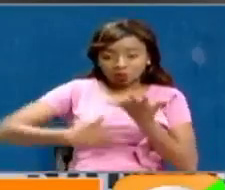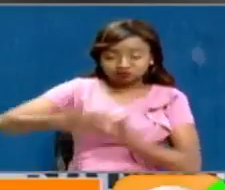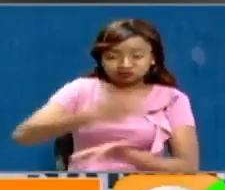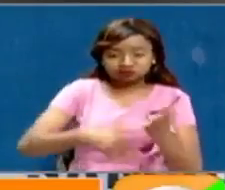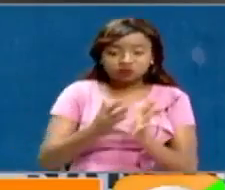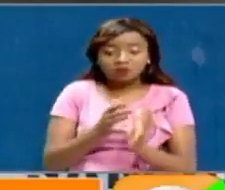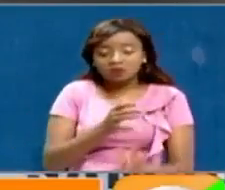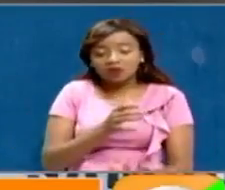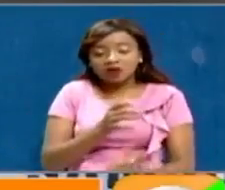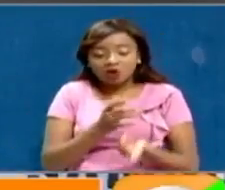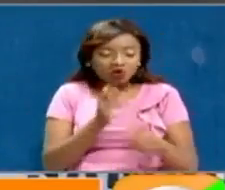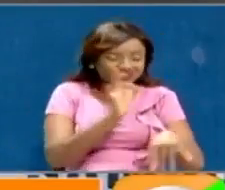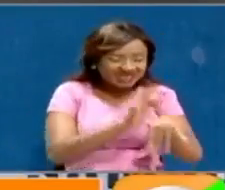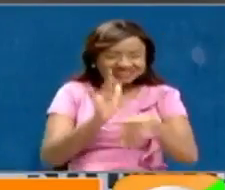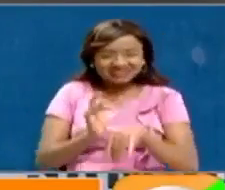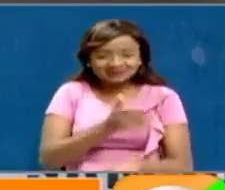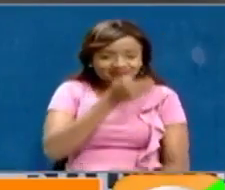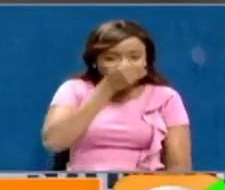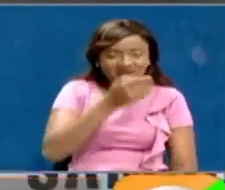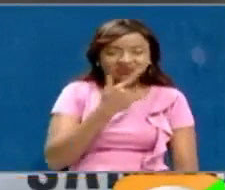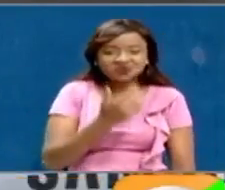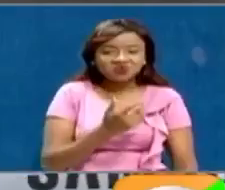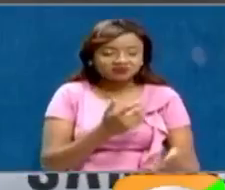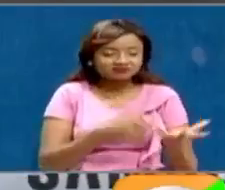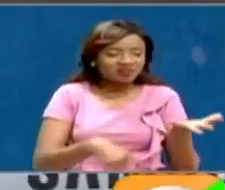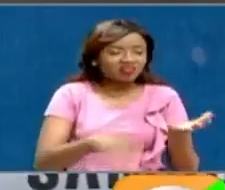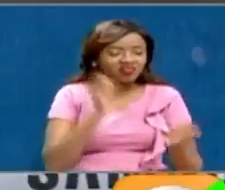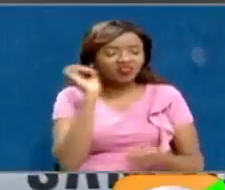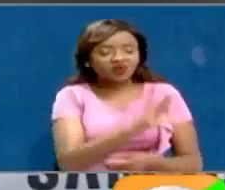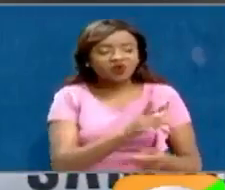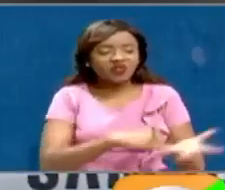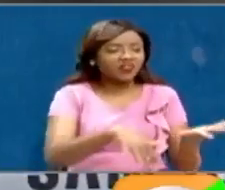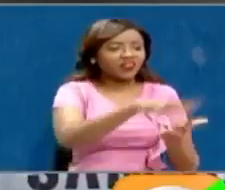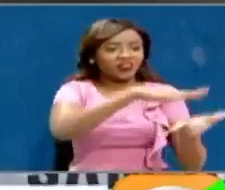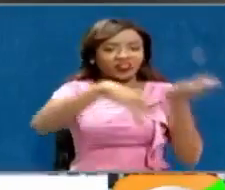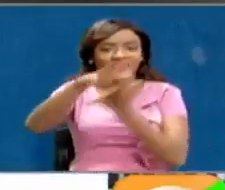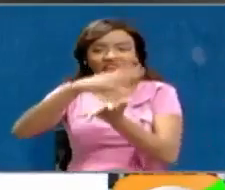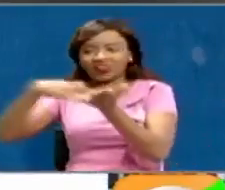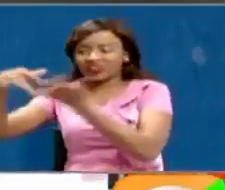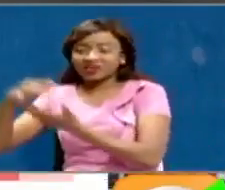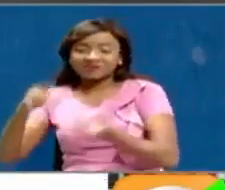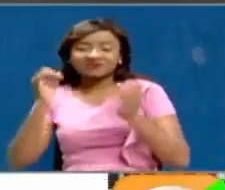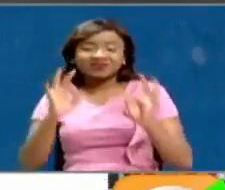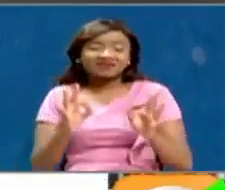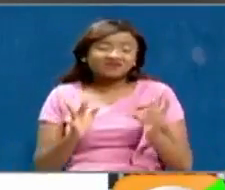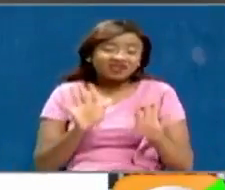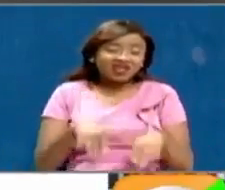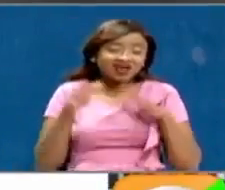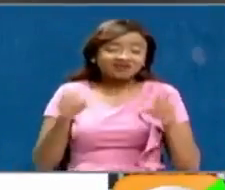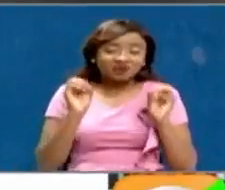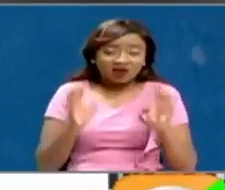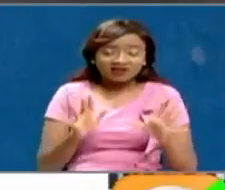with face masks blown by the wind. Careless littering and handling